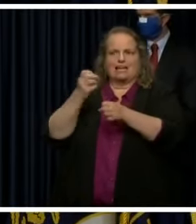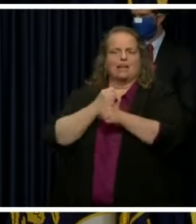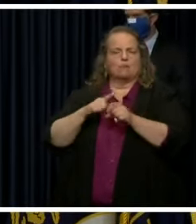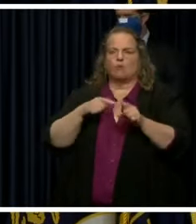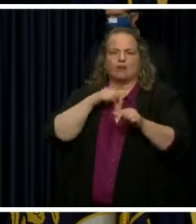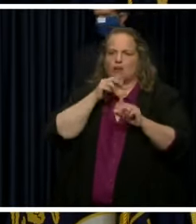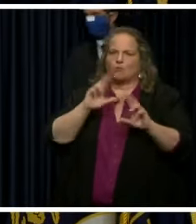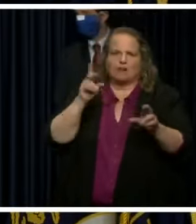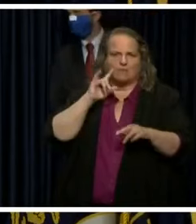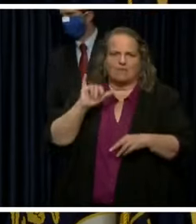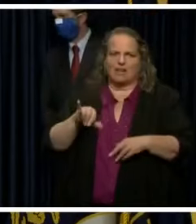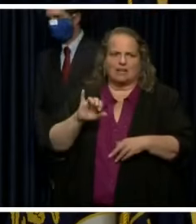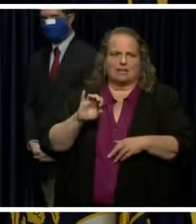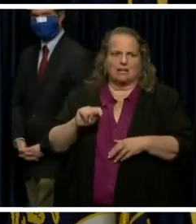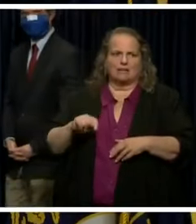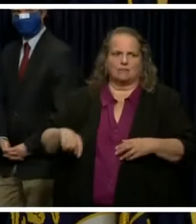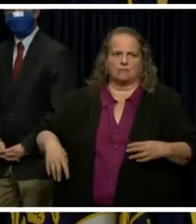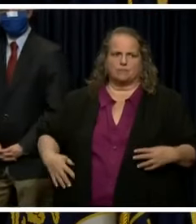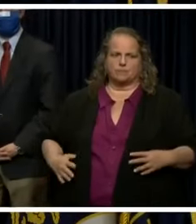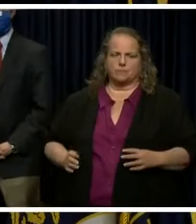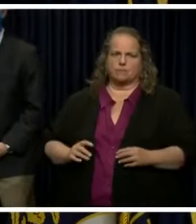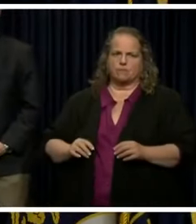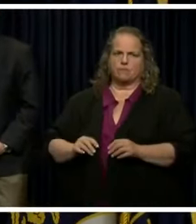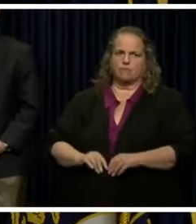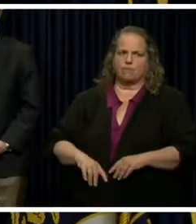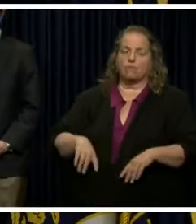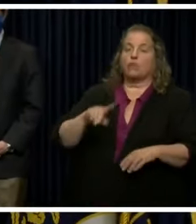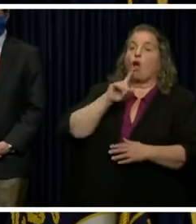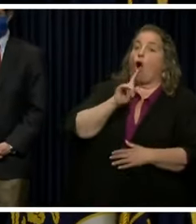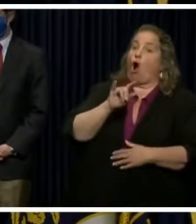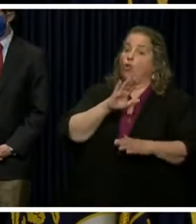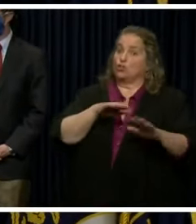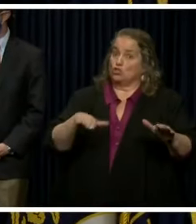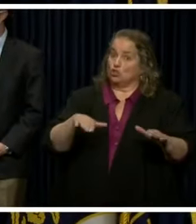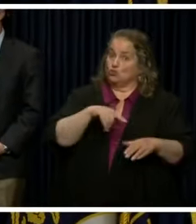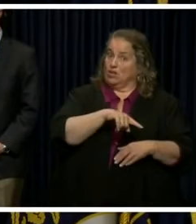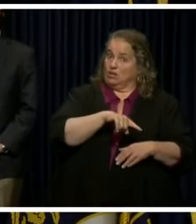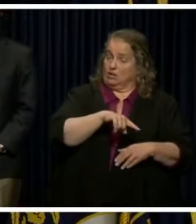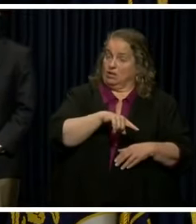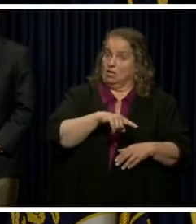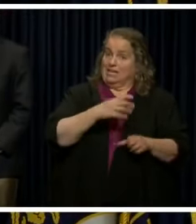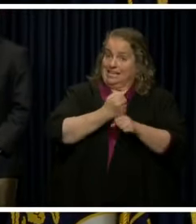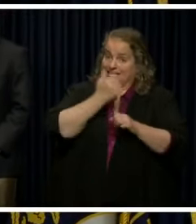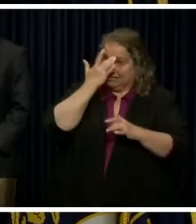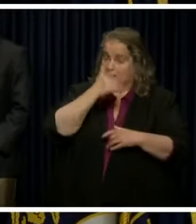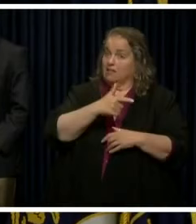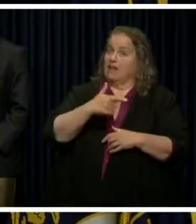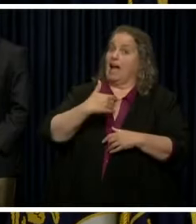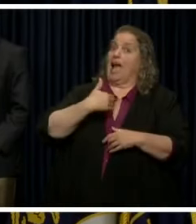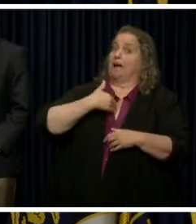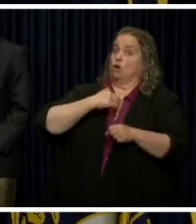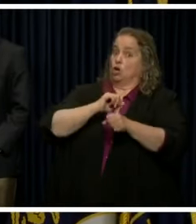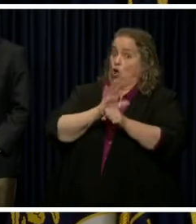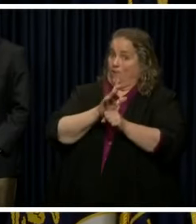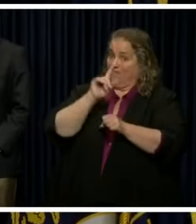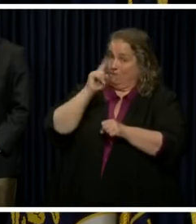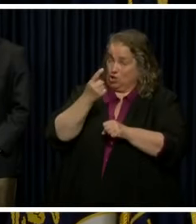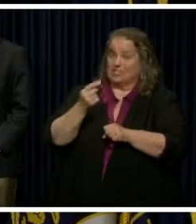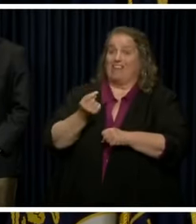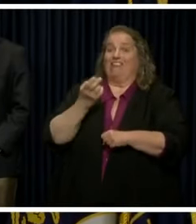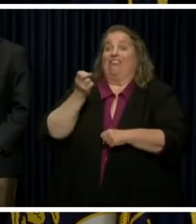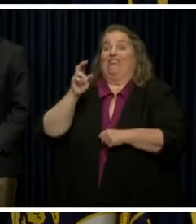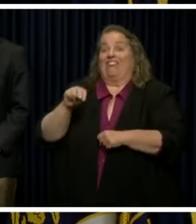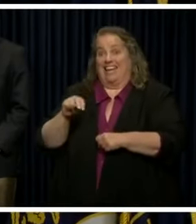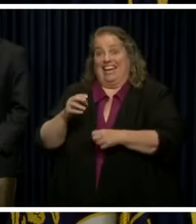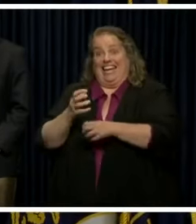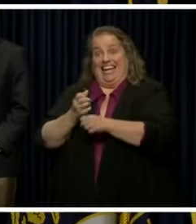ready for that yet today. Are they testing positive with COVID-19 first and then this comes, or is it this is just the side? Yeah,